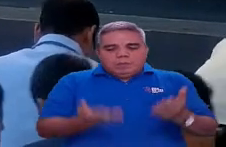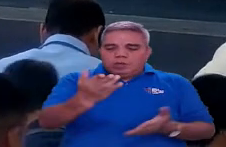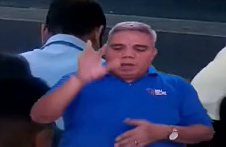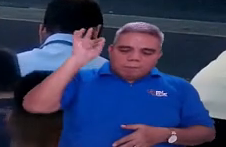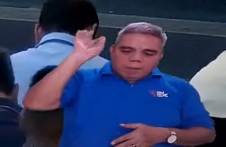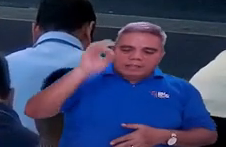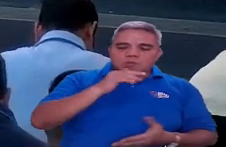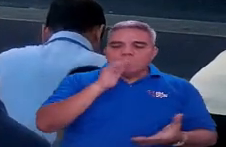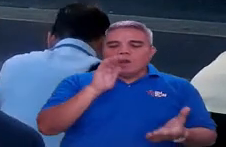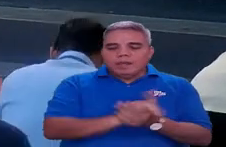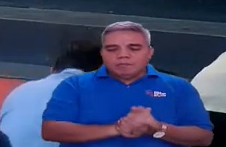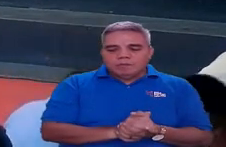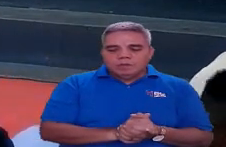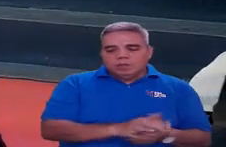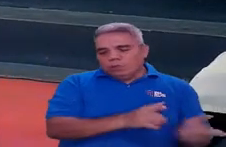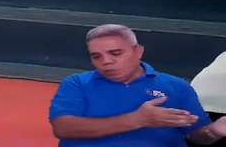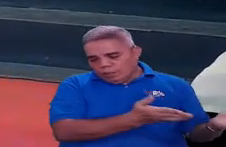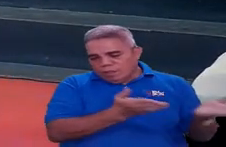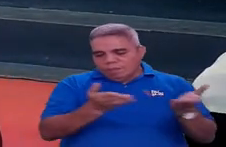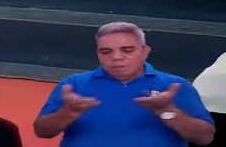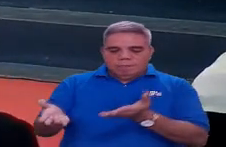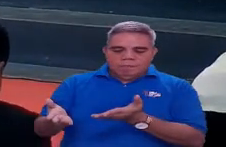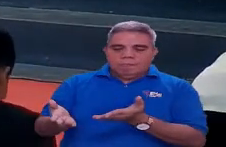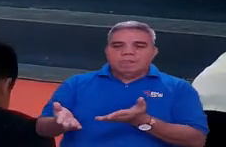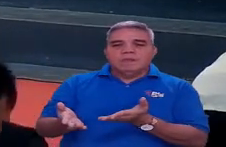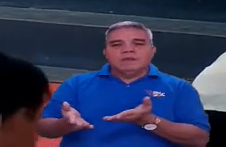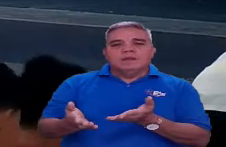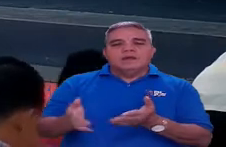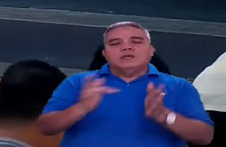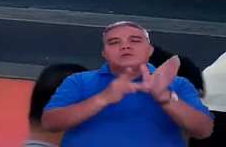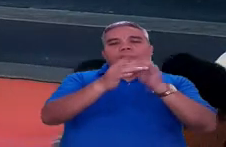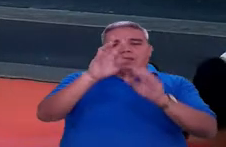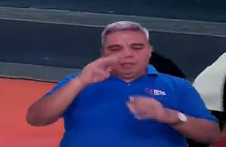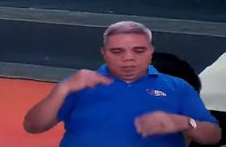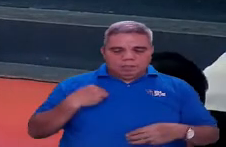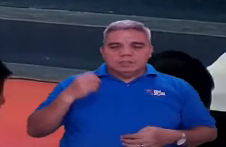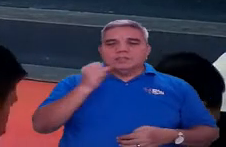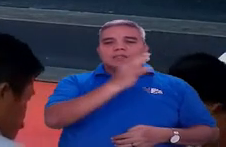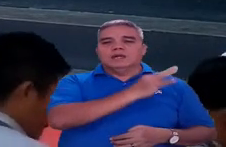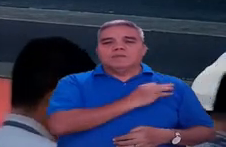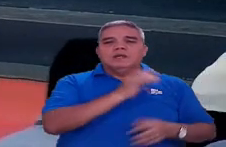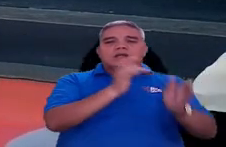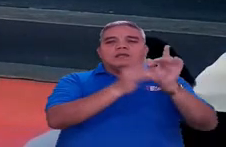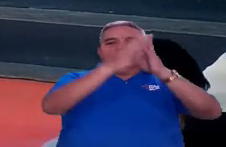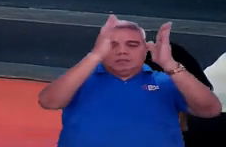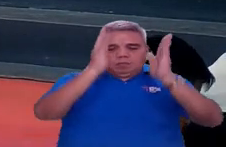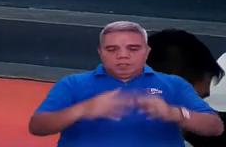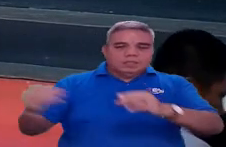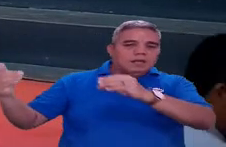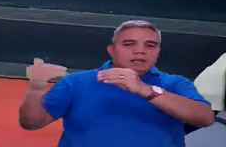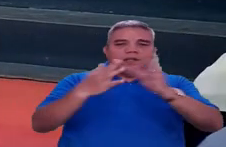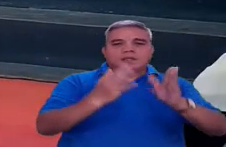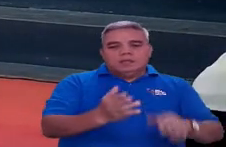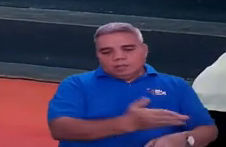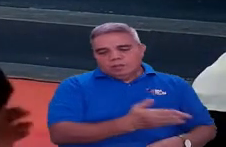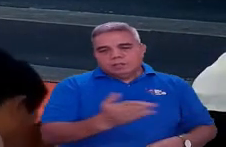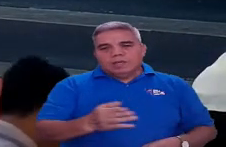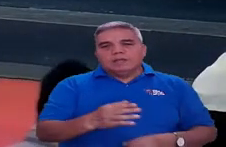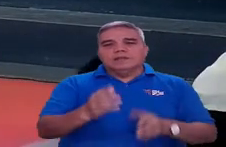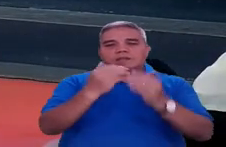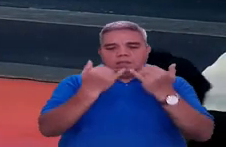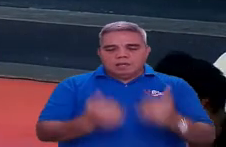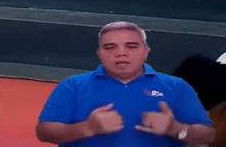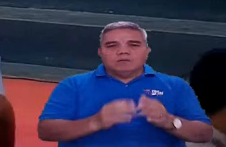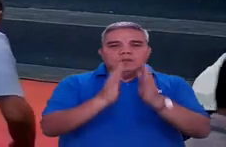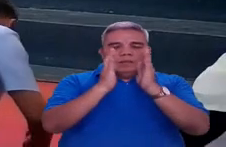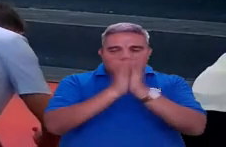are a pastor's wife. You can come. You are a Christian worker. You can come. You're a Christian leader. You can come. It is about